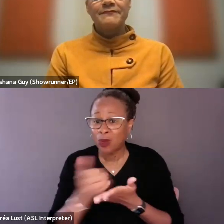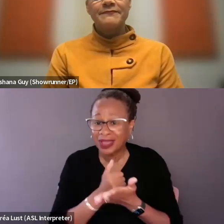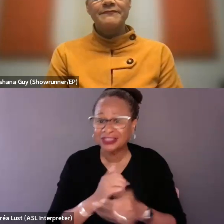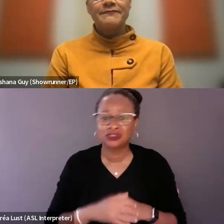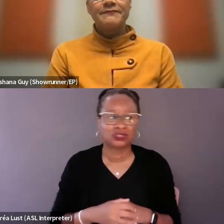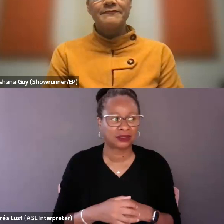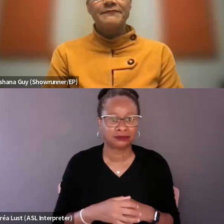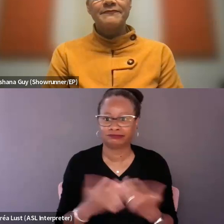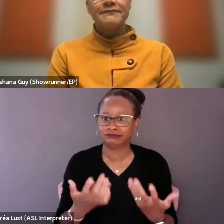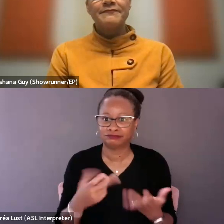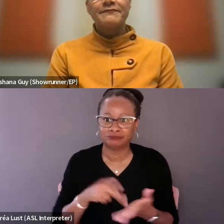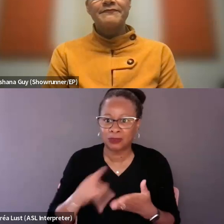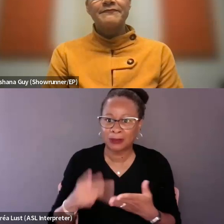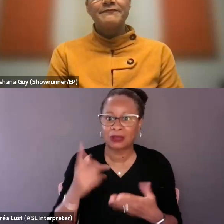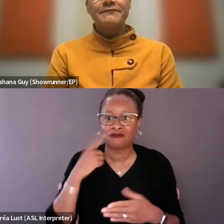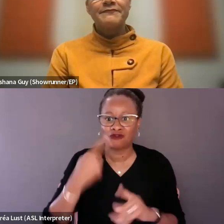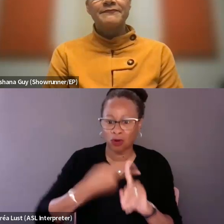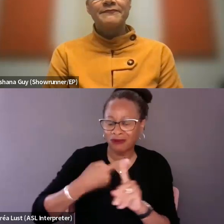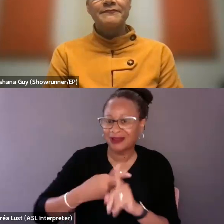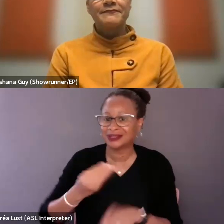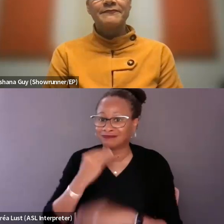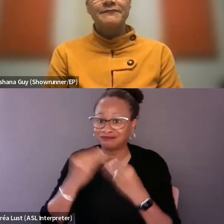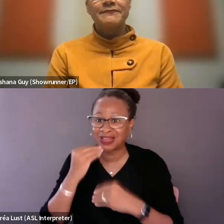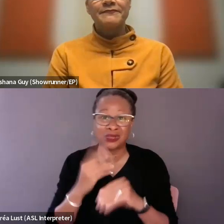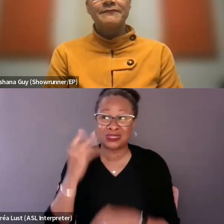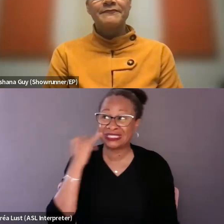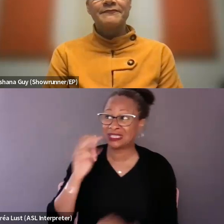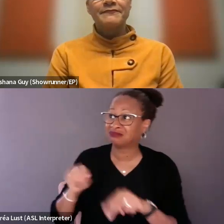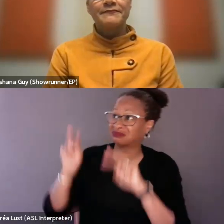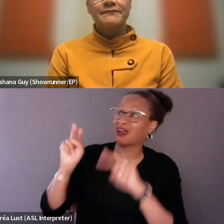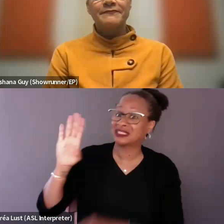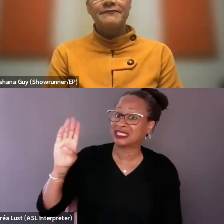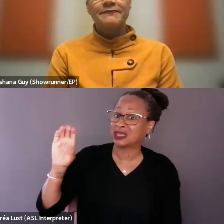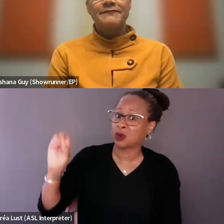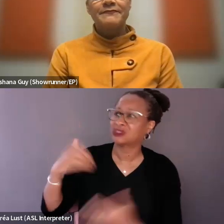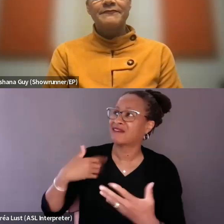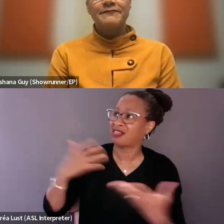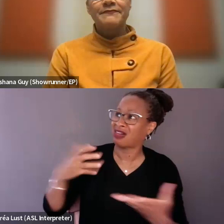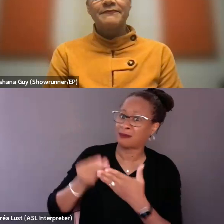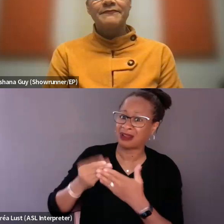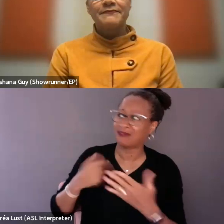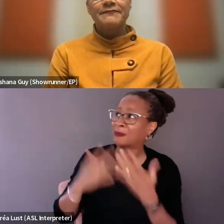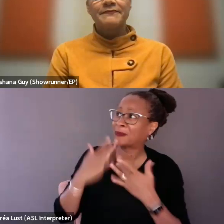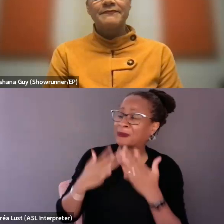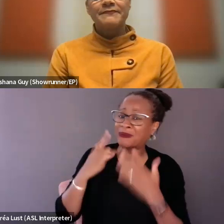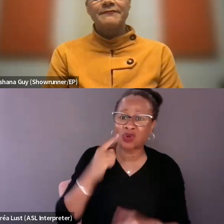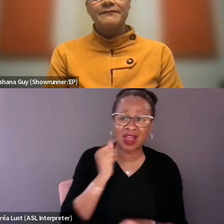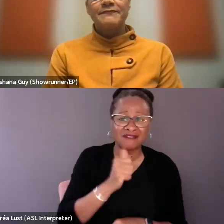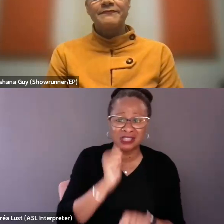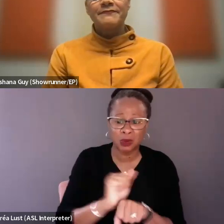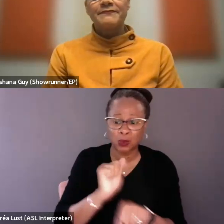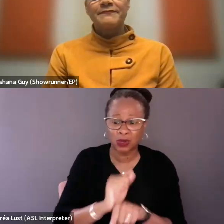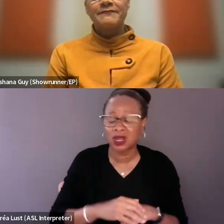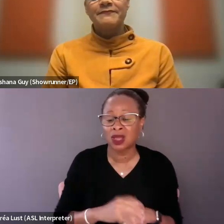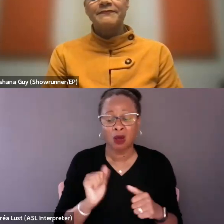livable wage, as we see CEOs making all of this money. And so this was, to me, of all the episodes in the